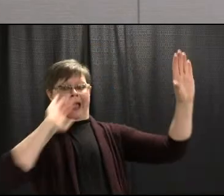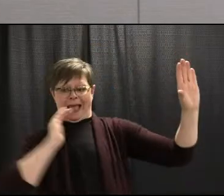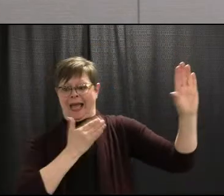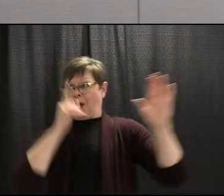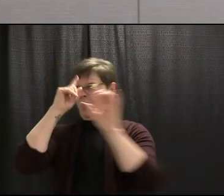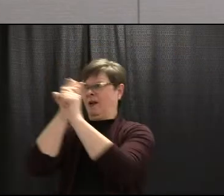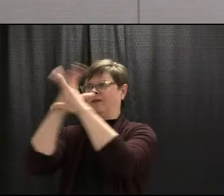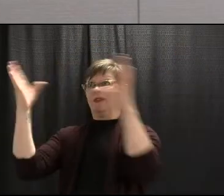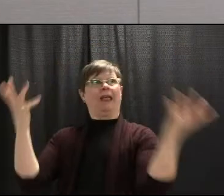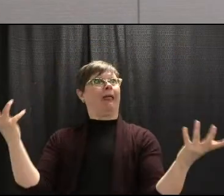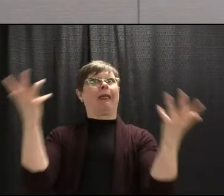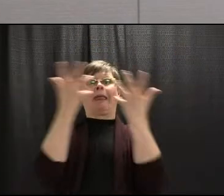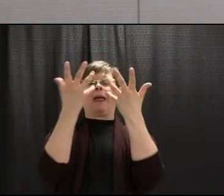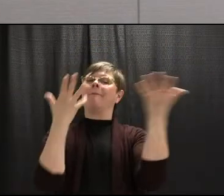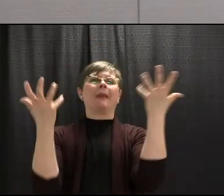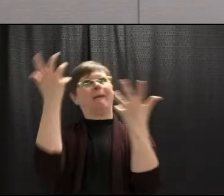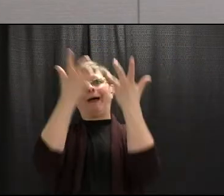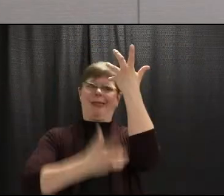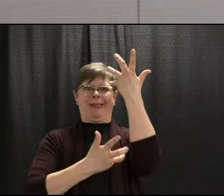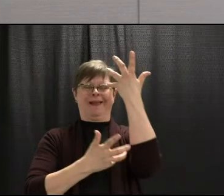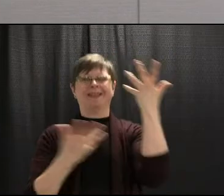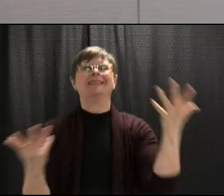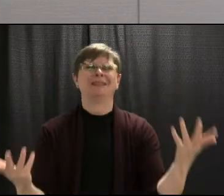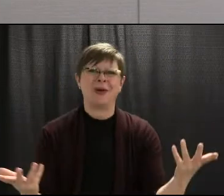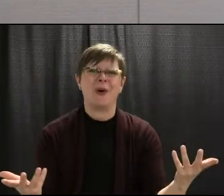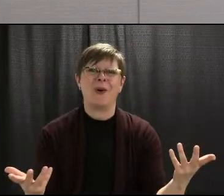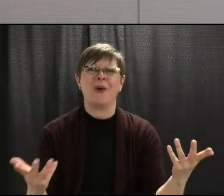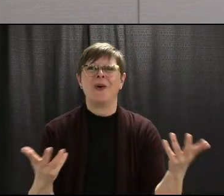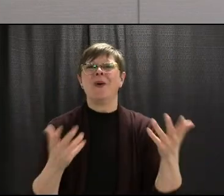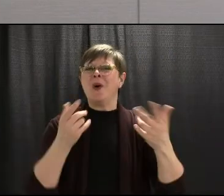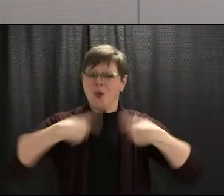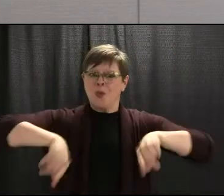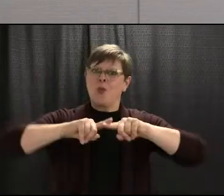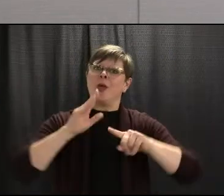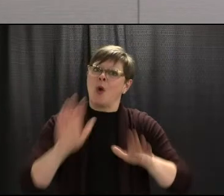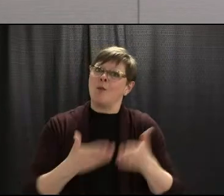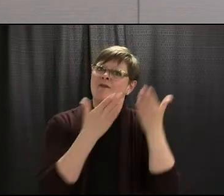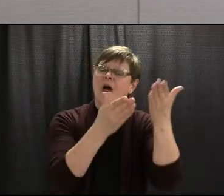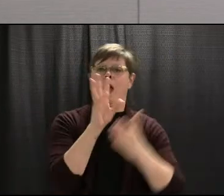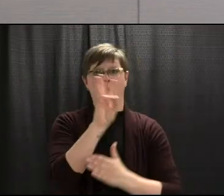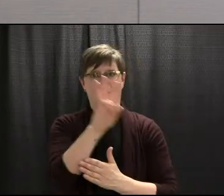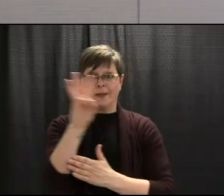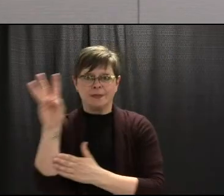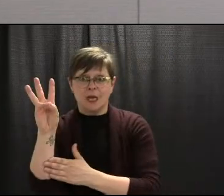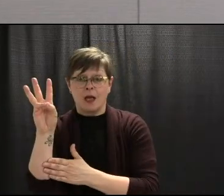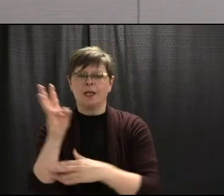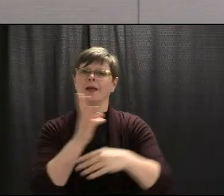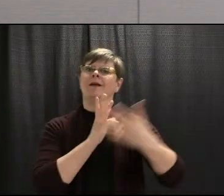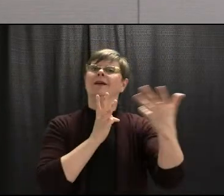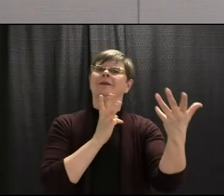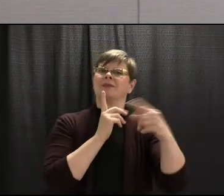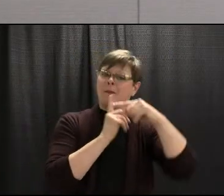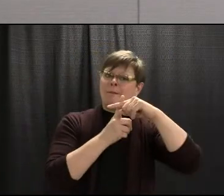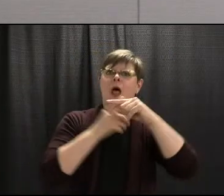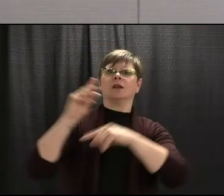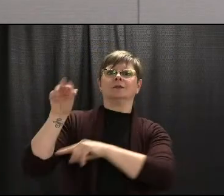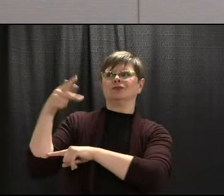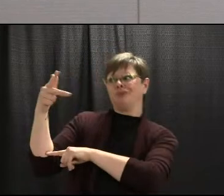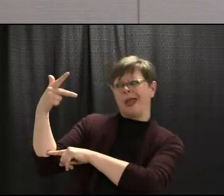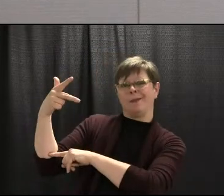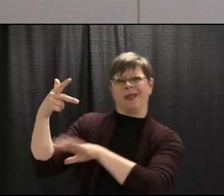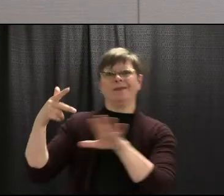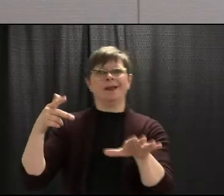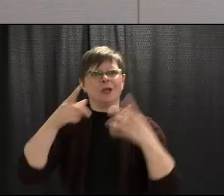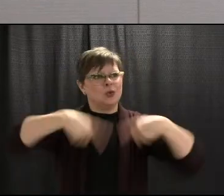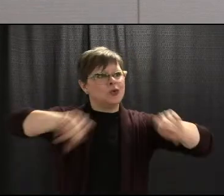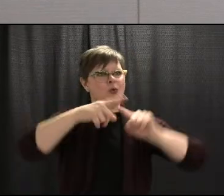transformation. So providing an instrument through the website and an opportunity for you at home and you in the media to